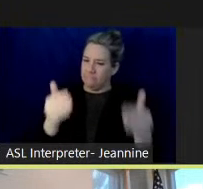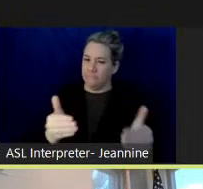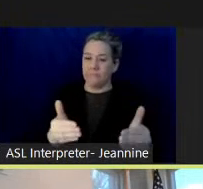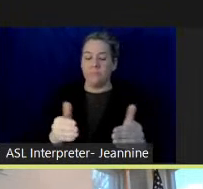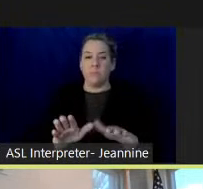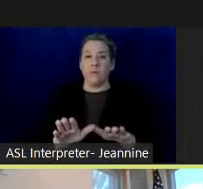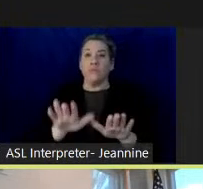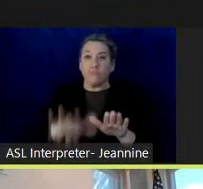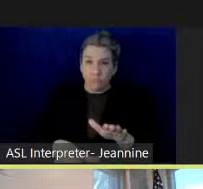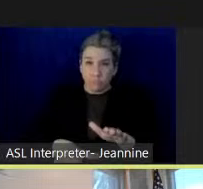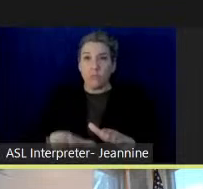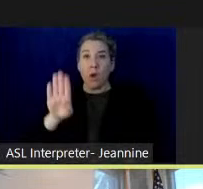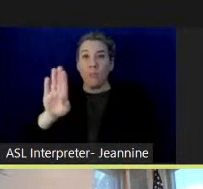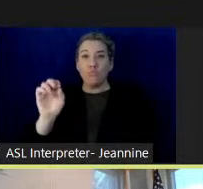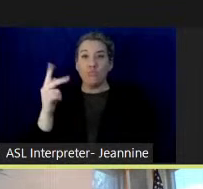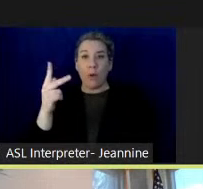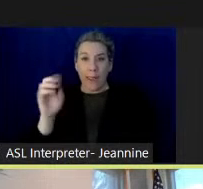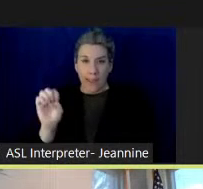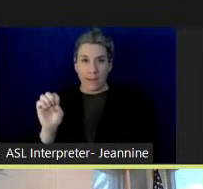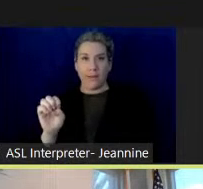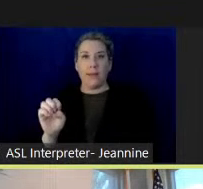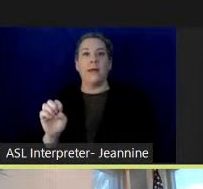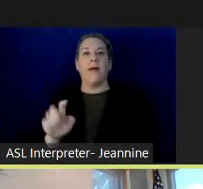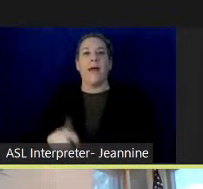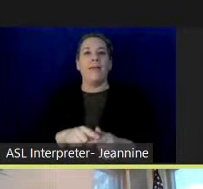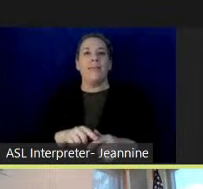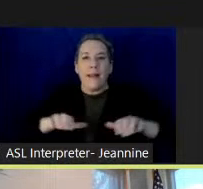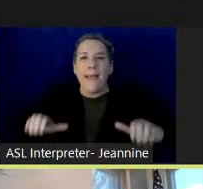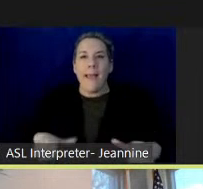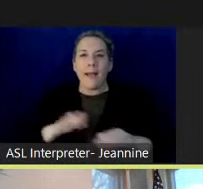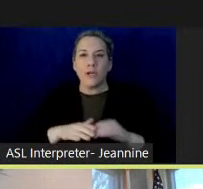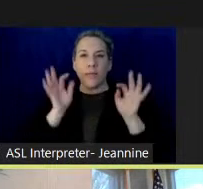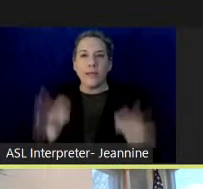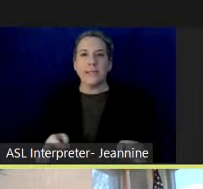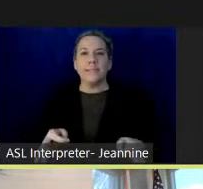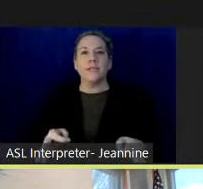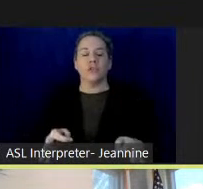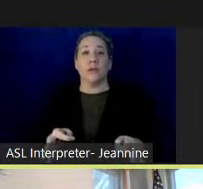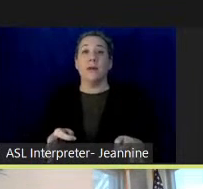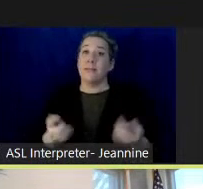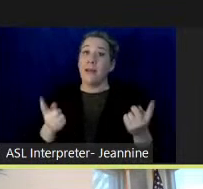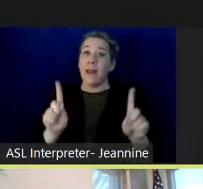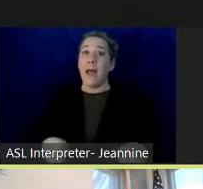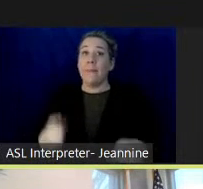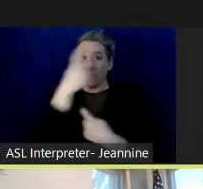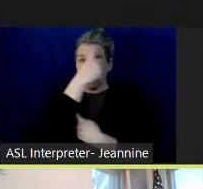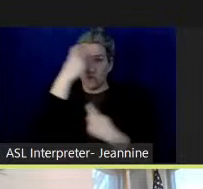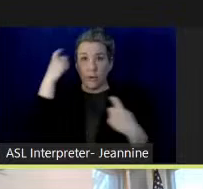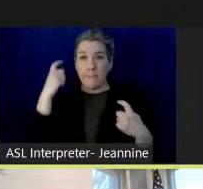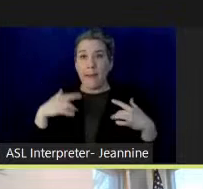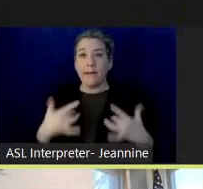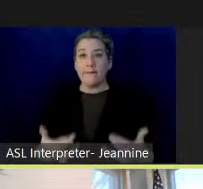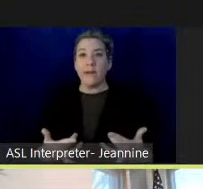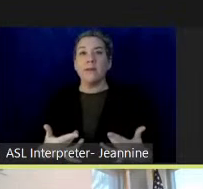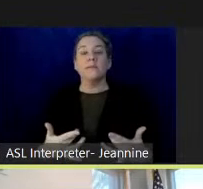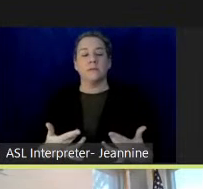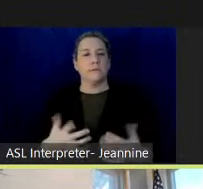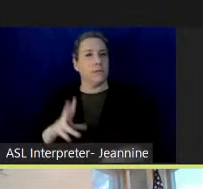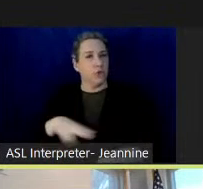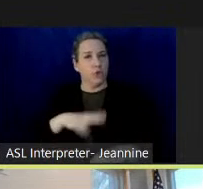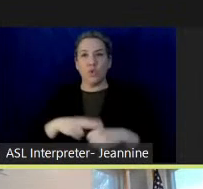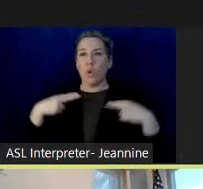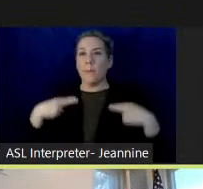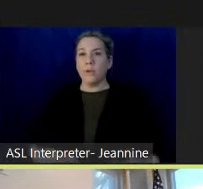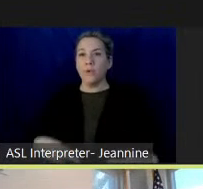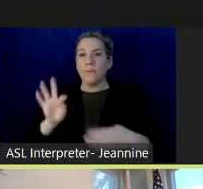and apply my brakes, and then I act on my decision. We do this cycle when we go into traumatic events. All right, it's a normal human function. All right,